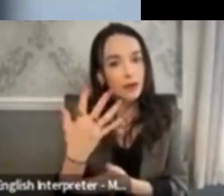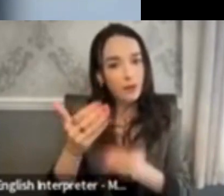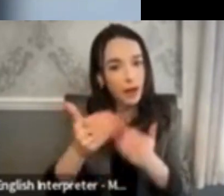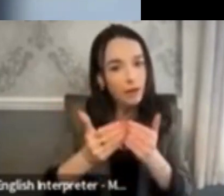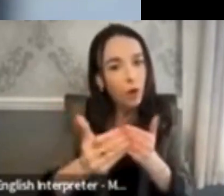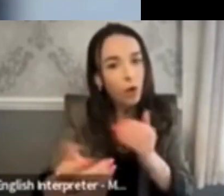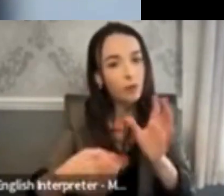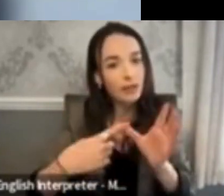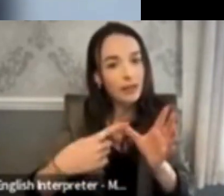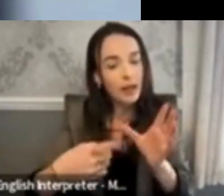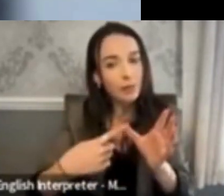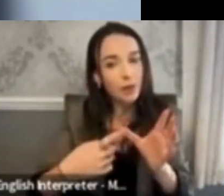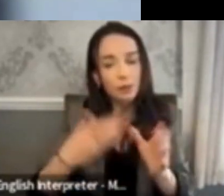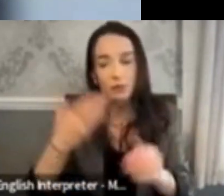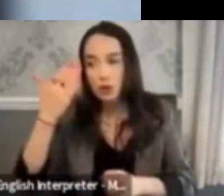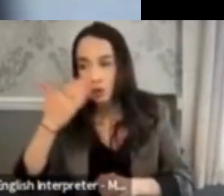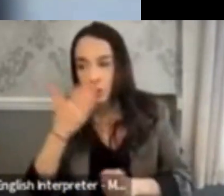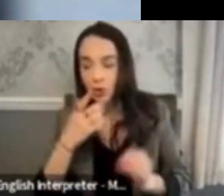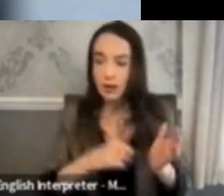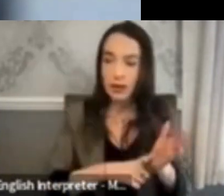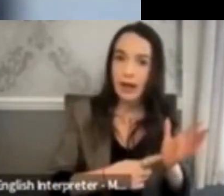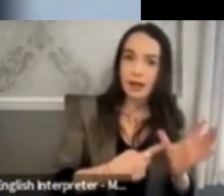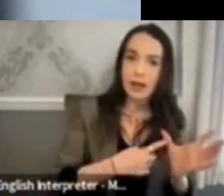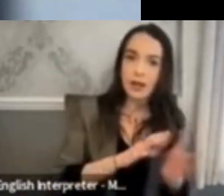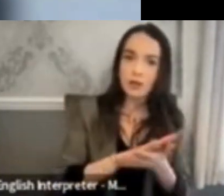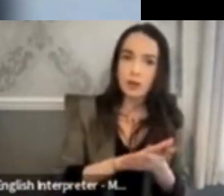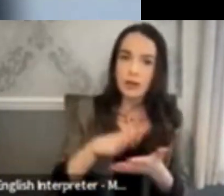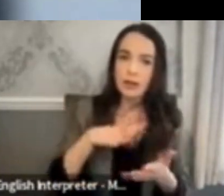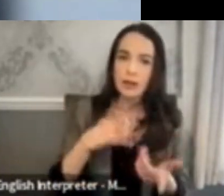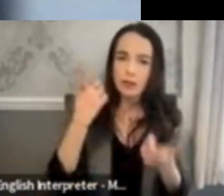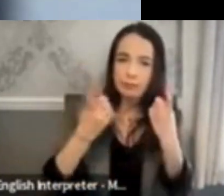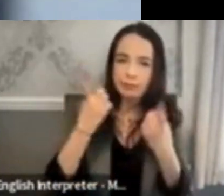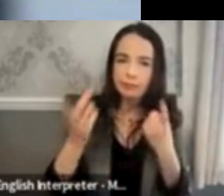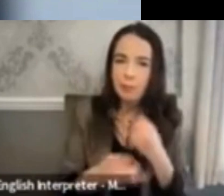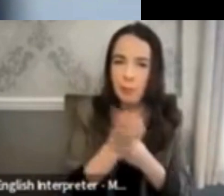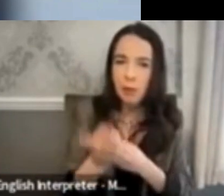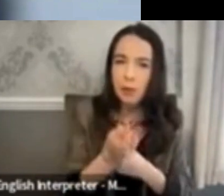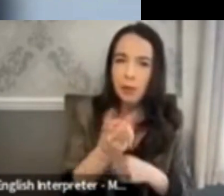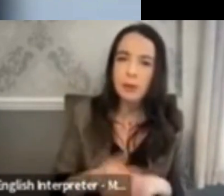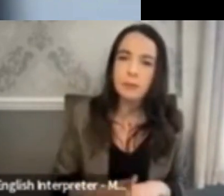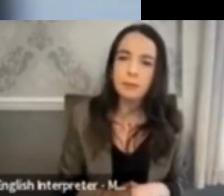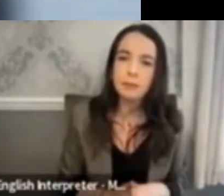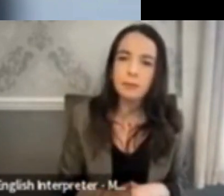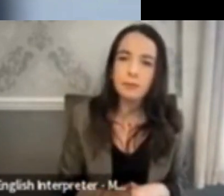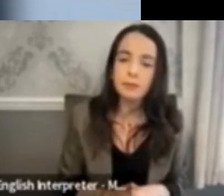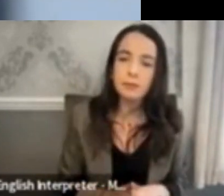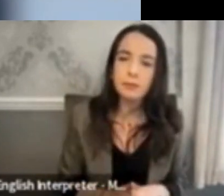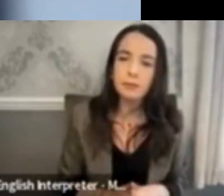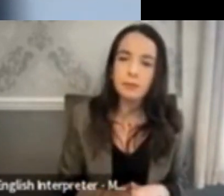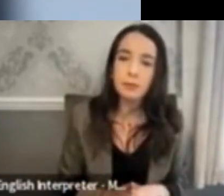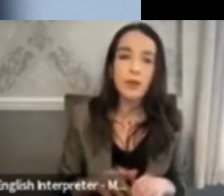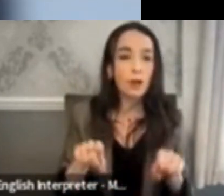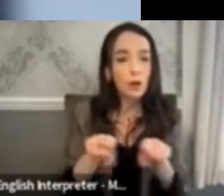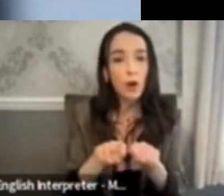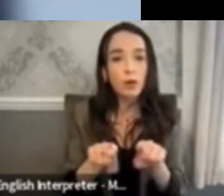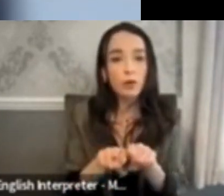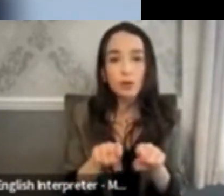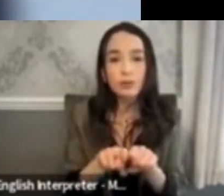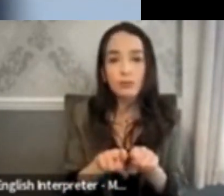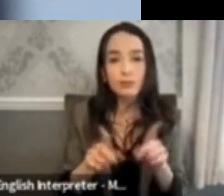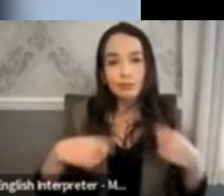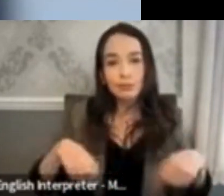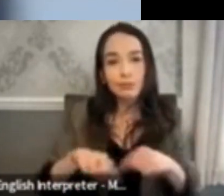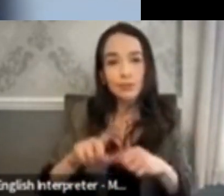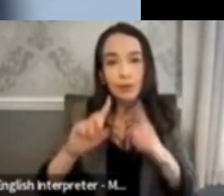be in lockstep with them. And the other thing to consider, of course, is that we can't preempt the outcome of the